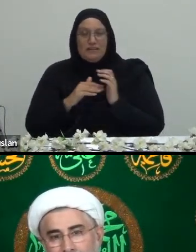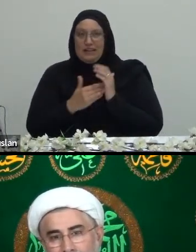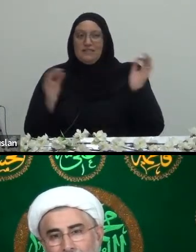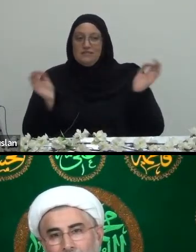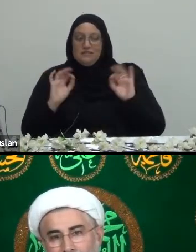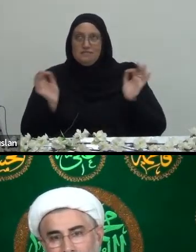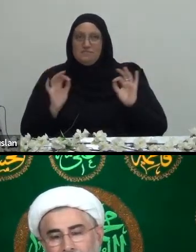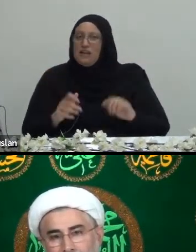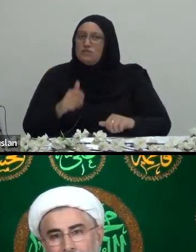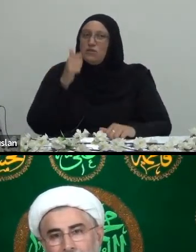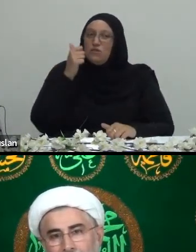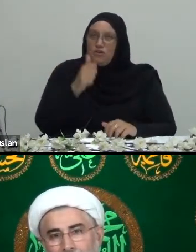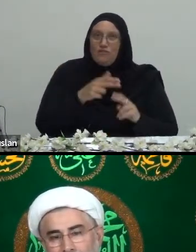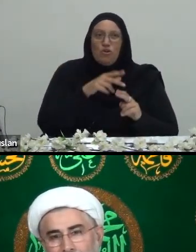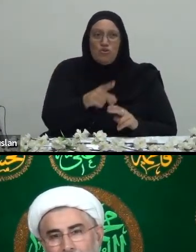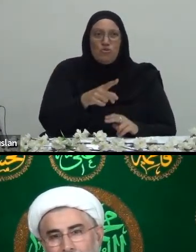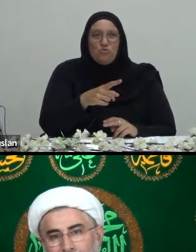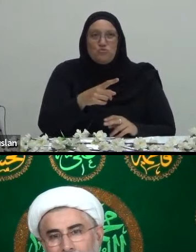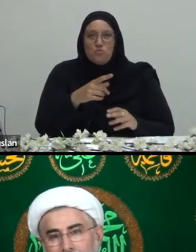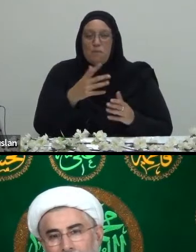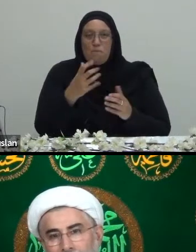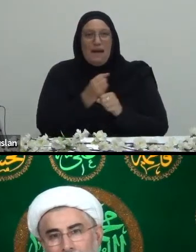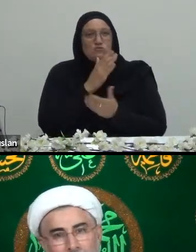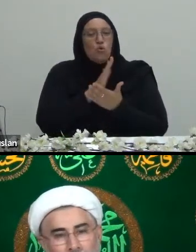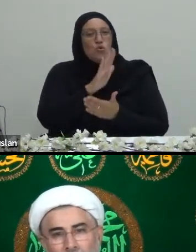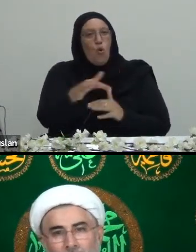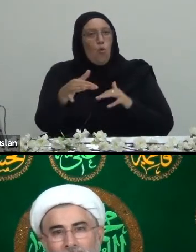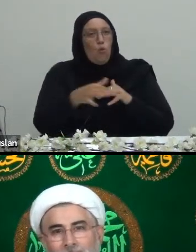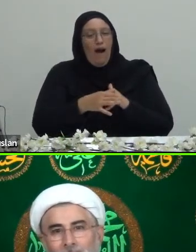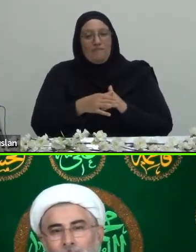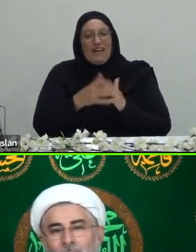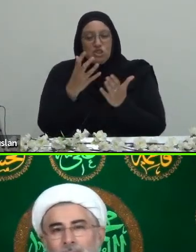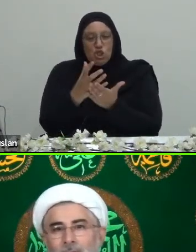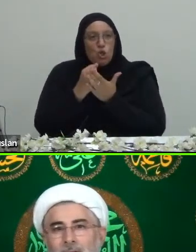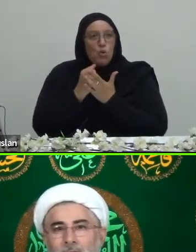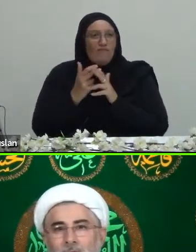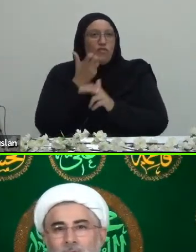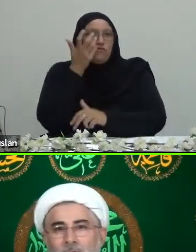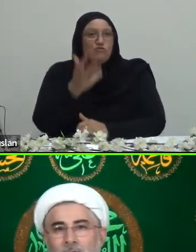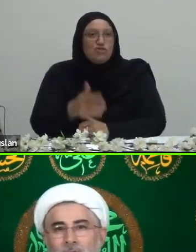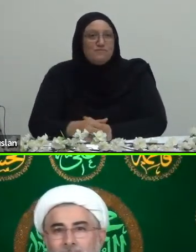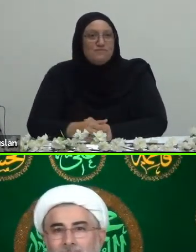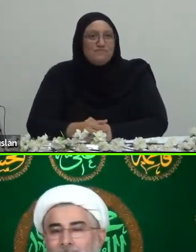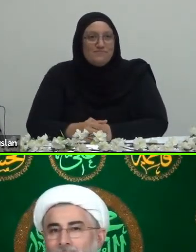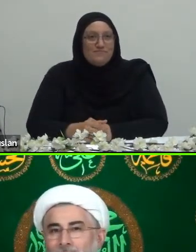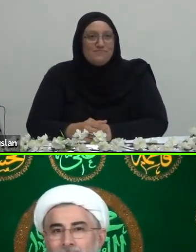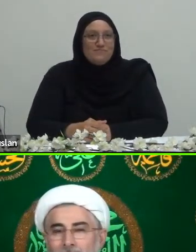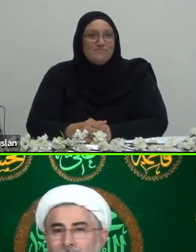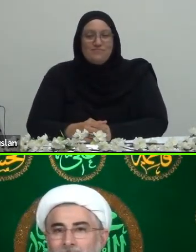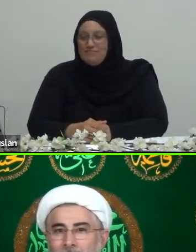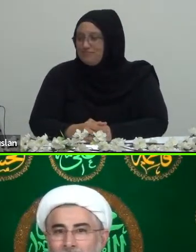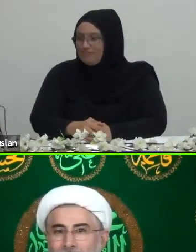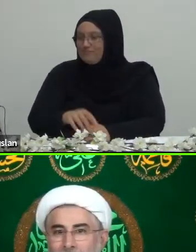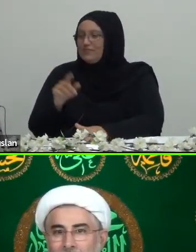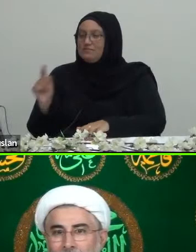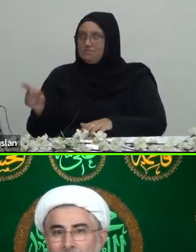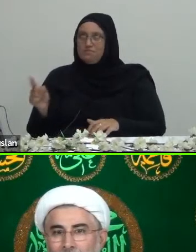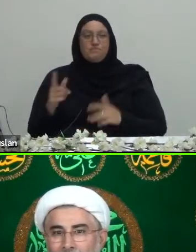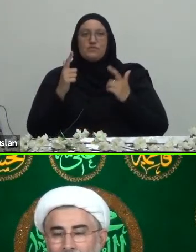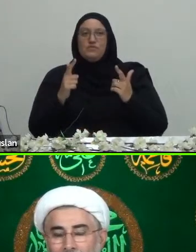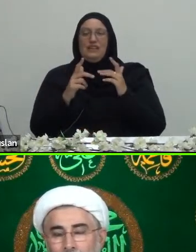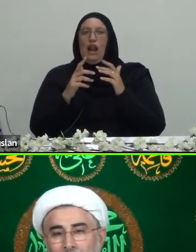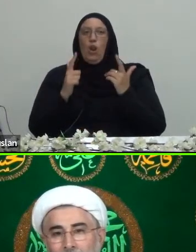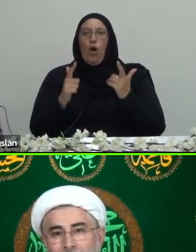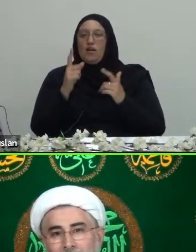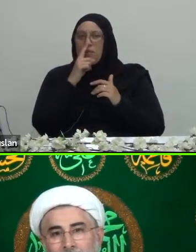future, inshallah, if you've passed away as a husband. Hold another session about the mahr, because there's a lot of misconceptions about